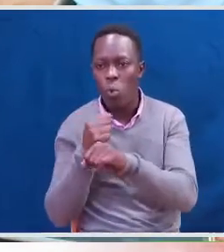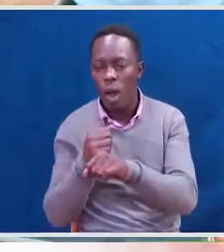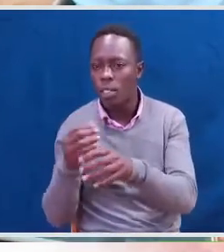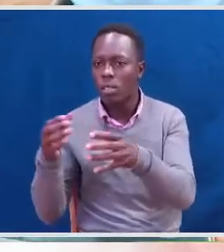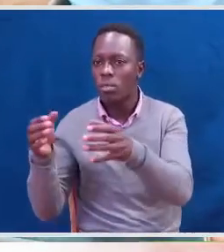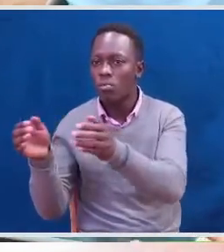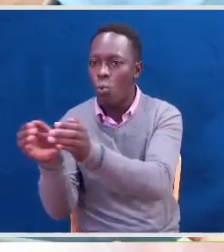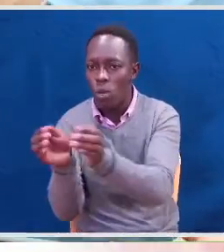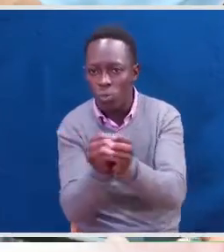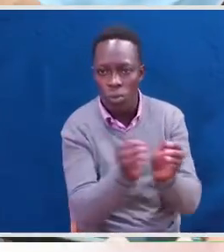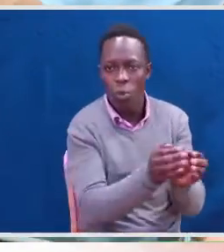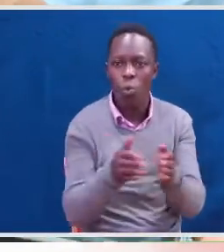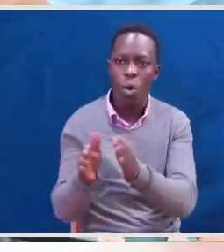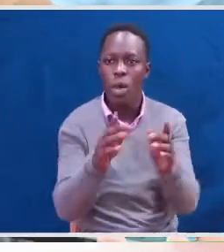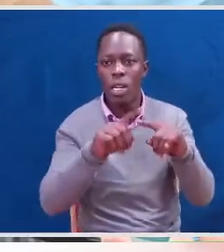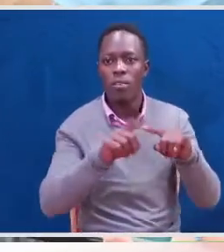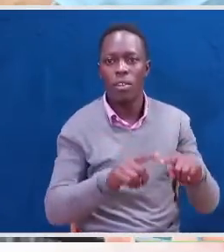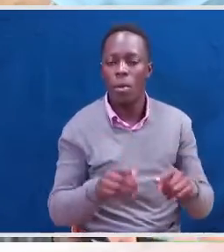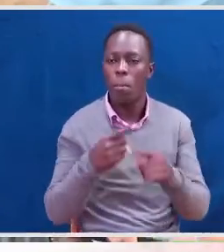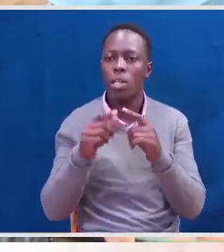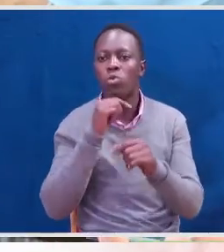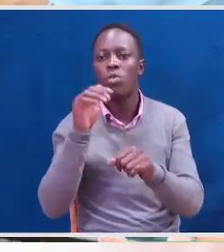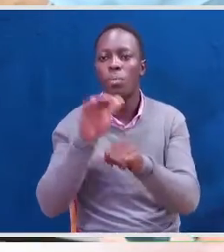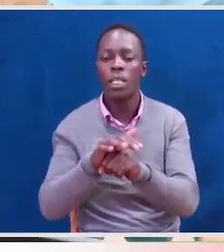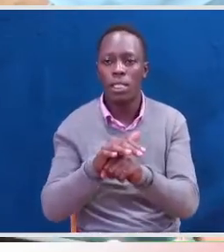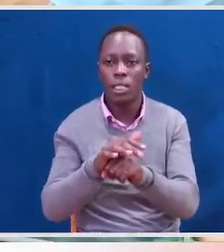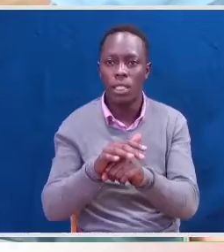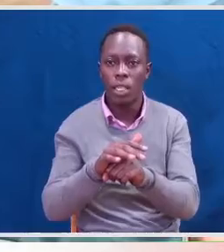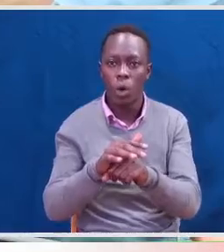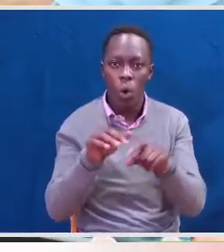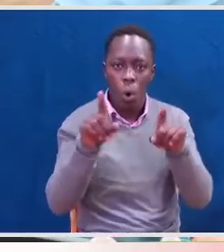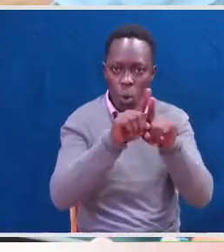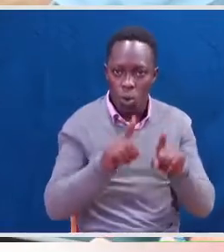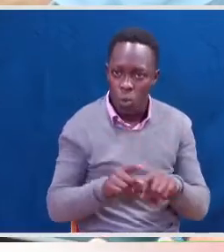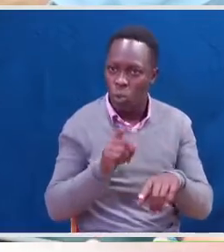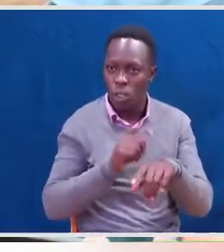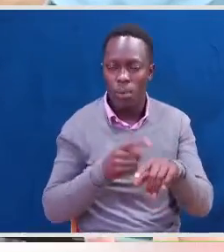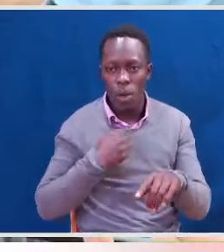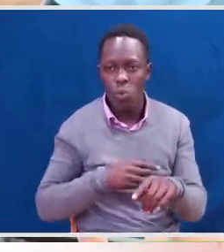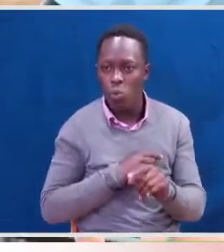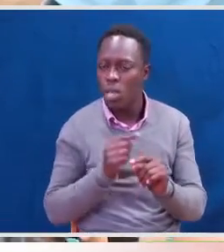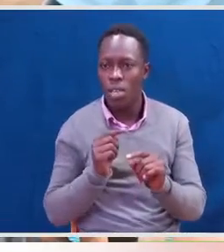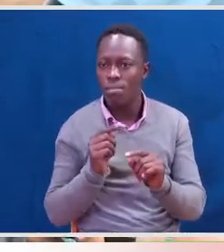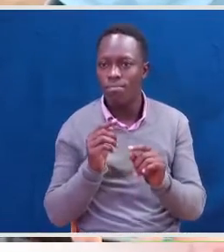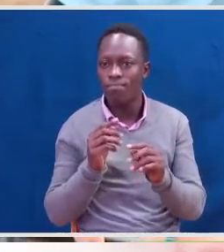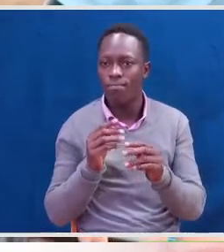way outside Parliament, but not so much. And as we head towards